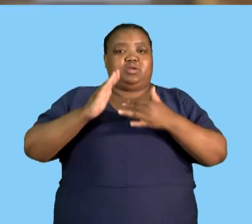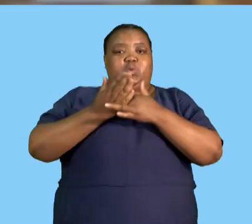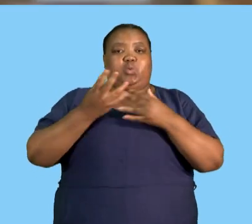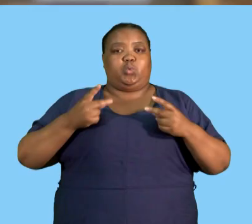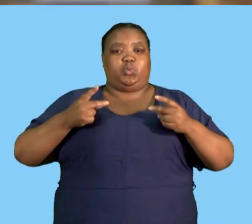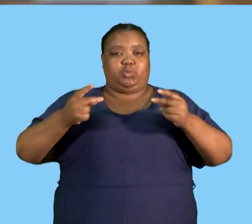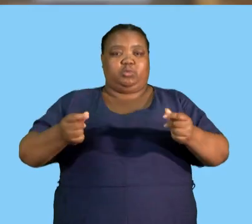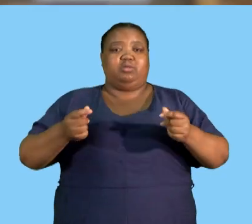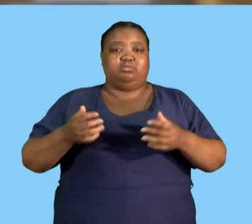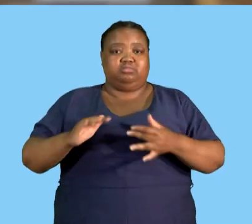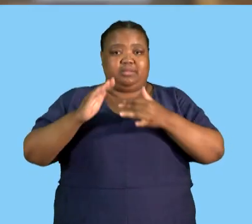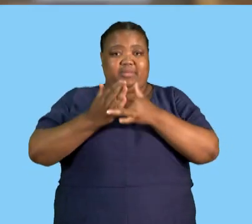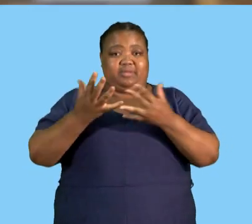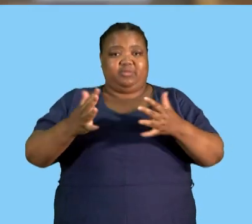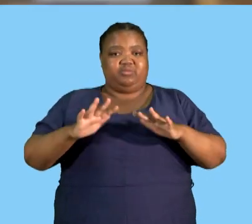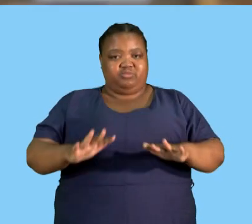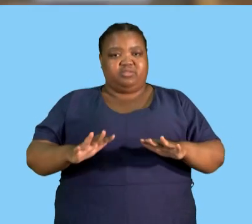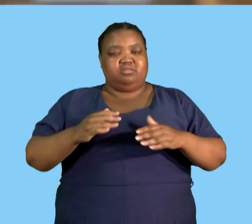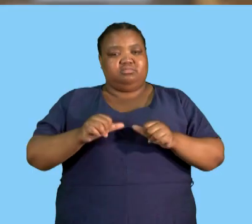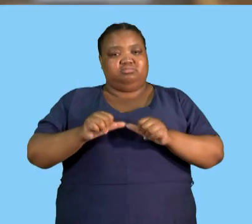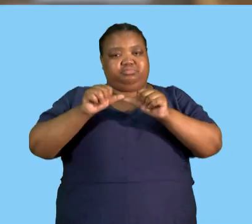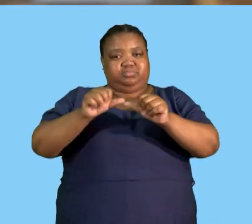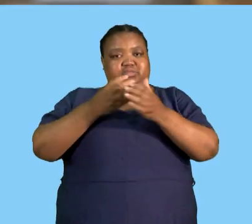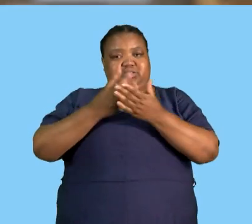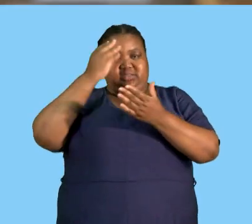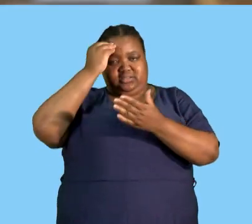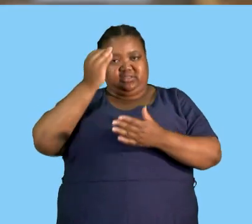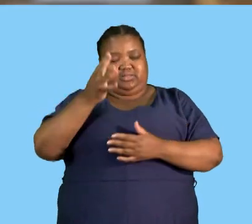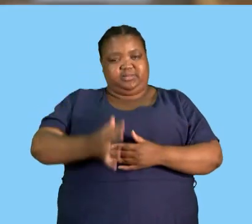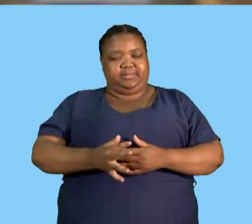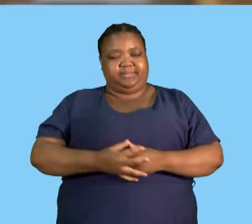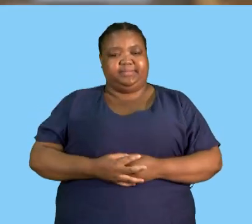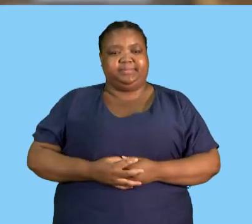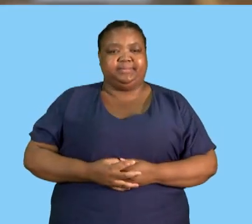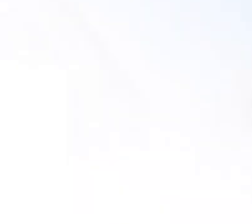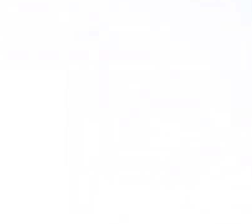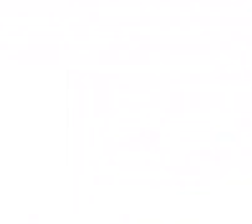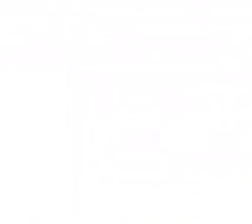let us take a quick advert break. After the break, we'll continue with our lesson. See you after the break.